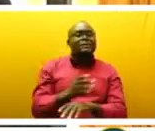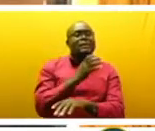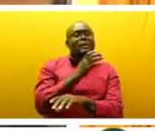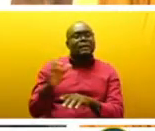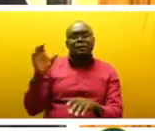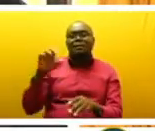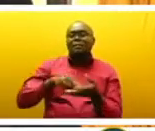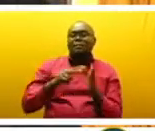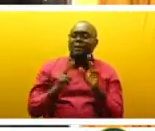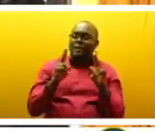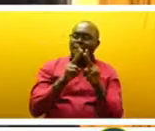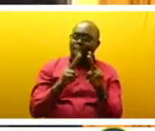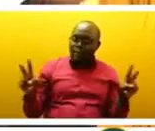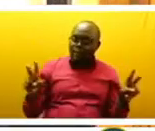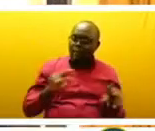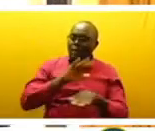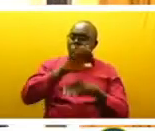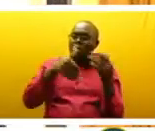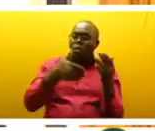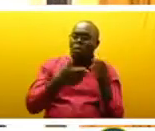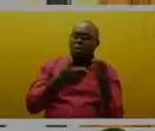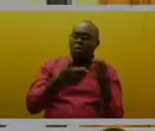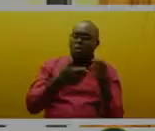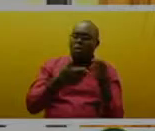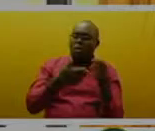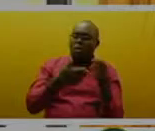was peace, and everybody saw that.